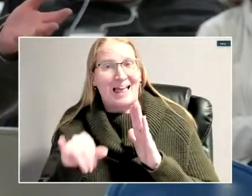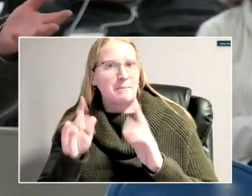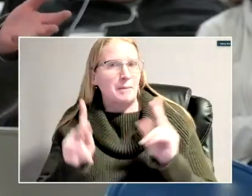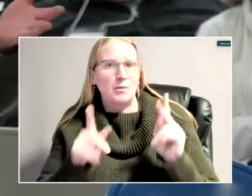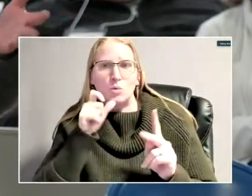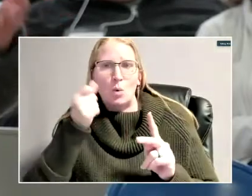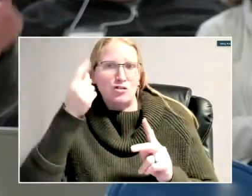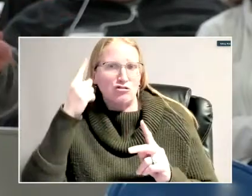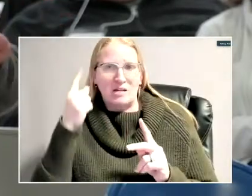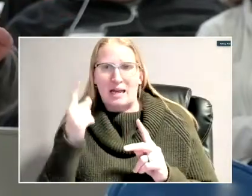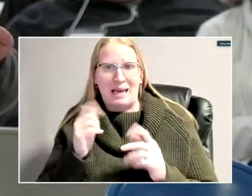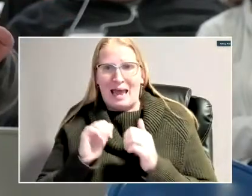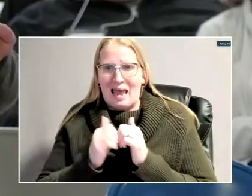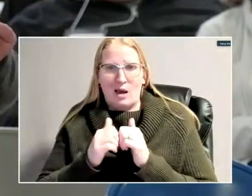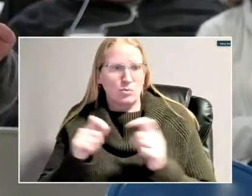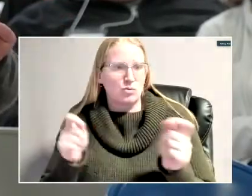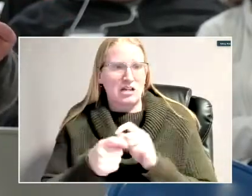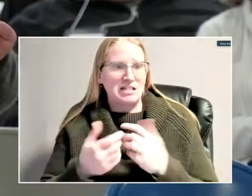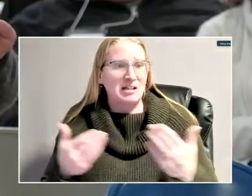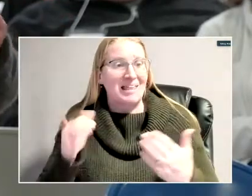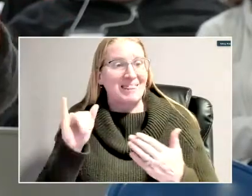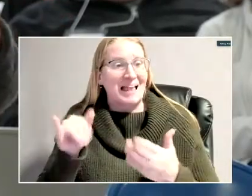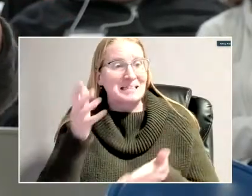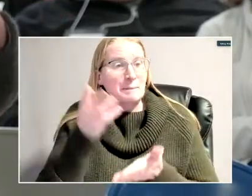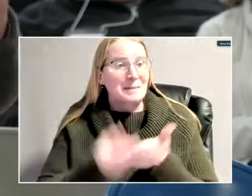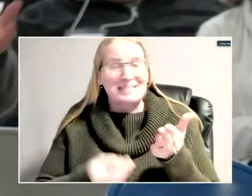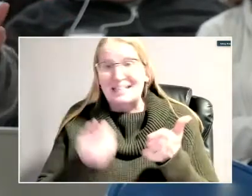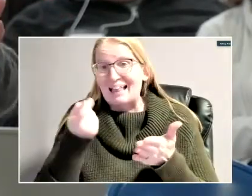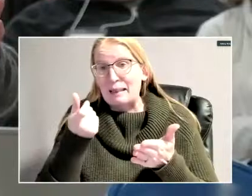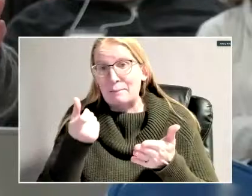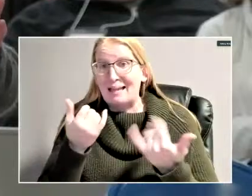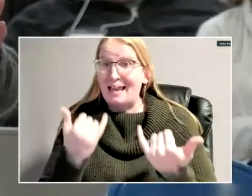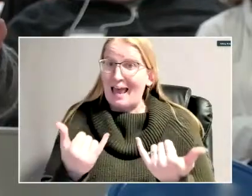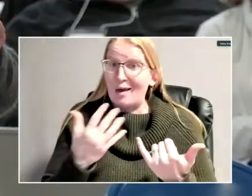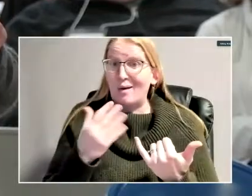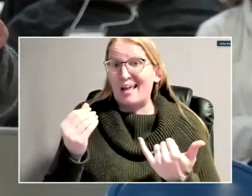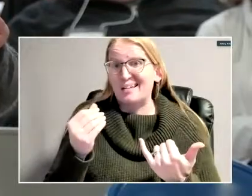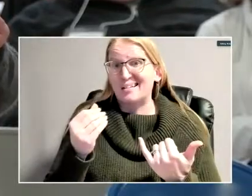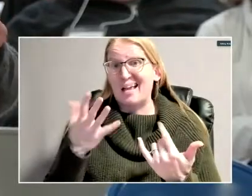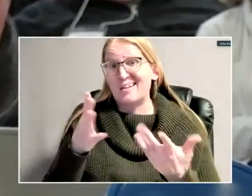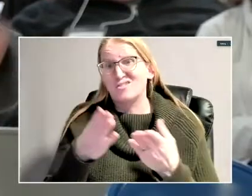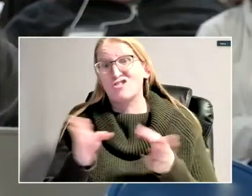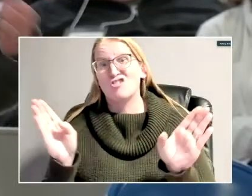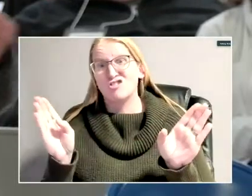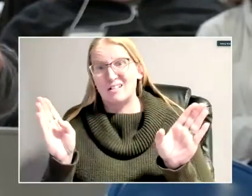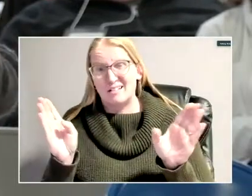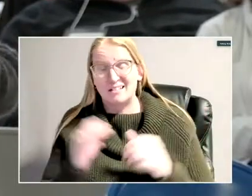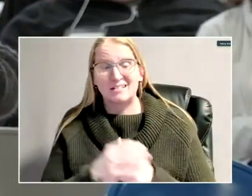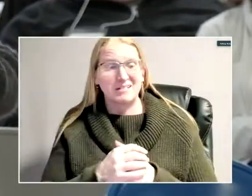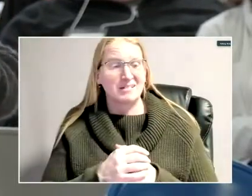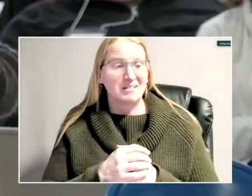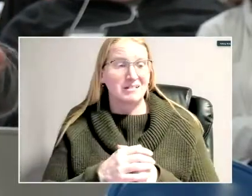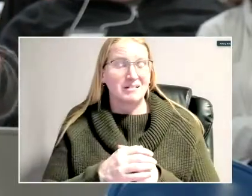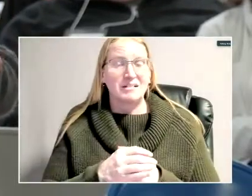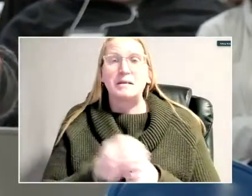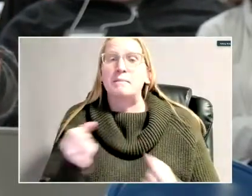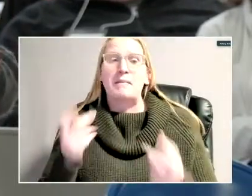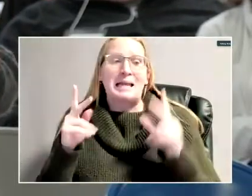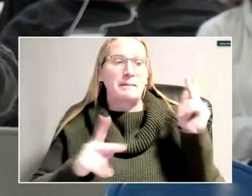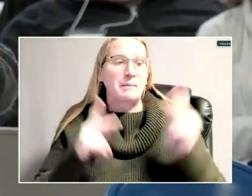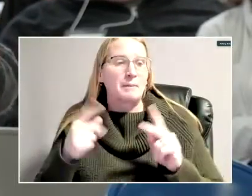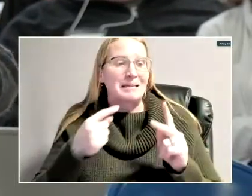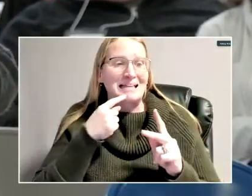generally and a little bit in this body you know a lot of folks say you know we're not here to rubber